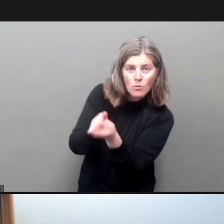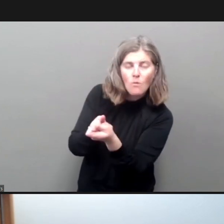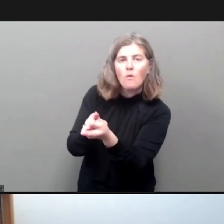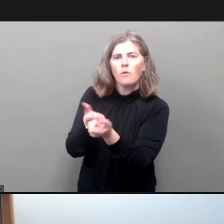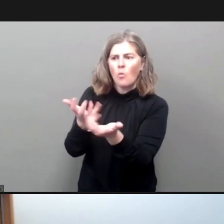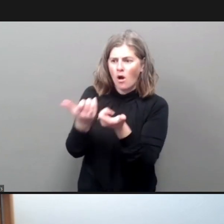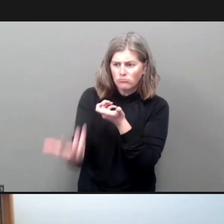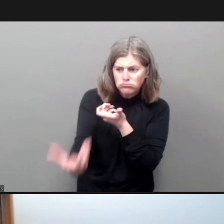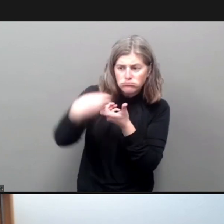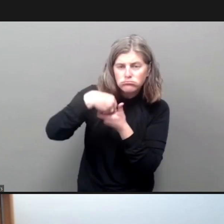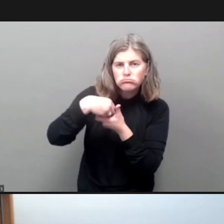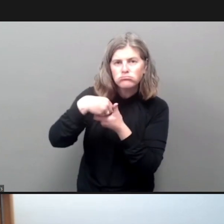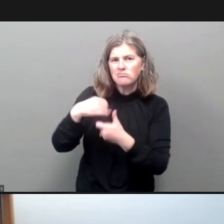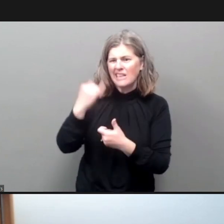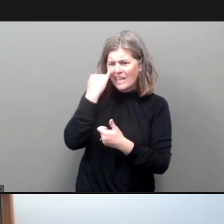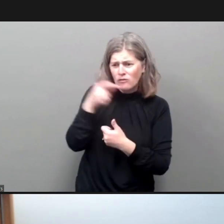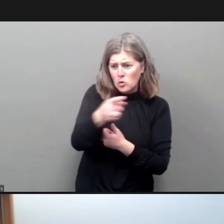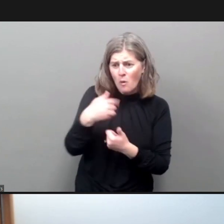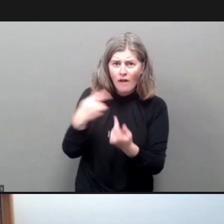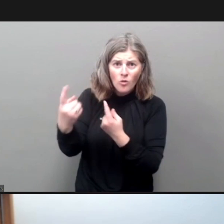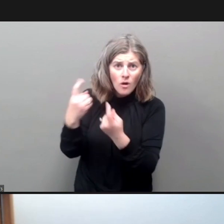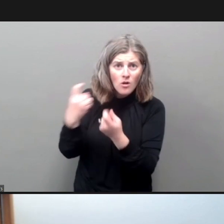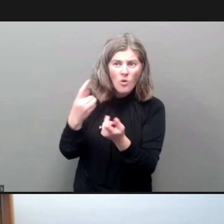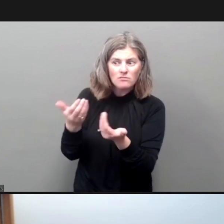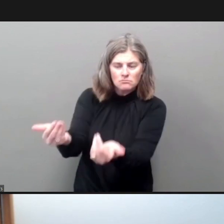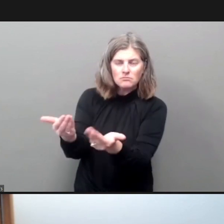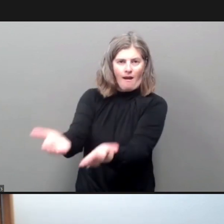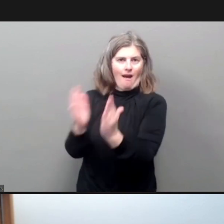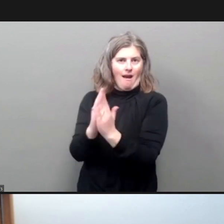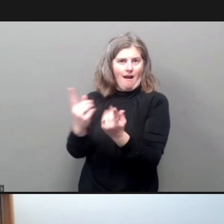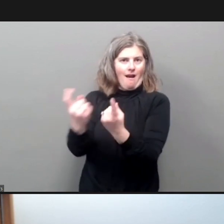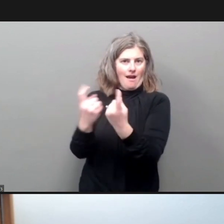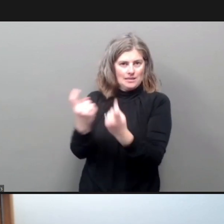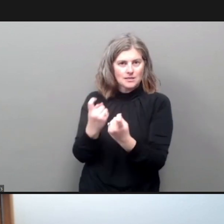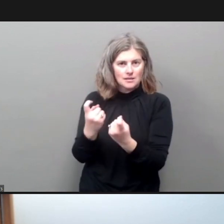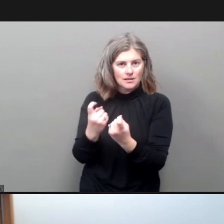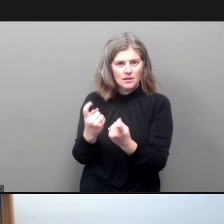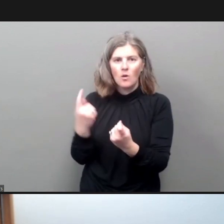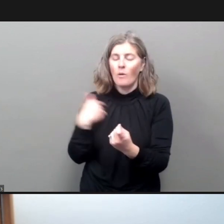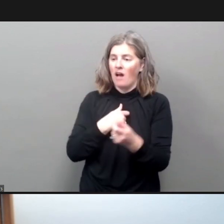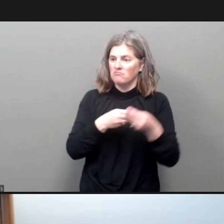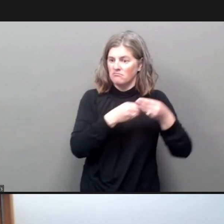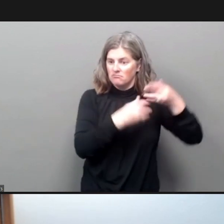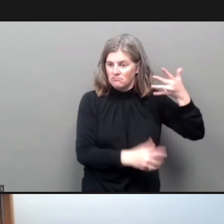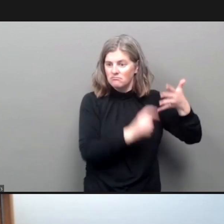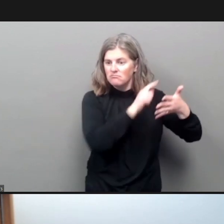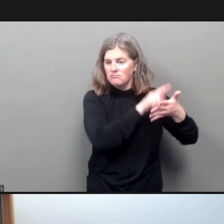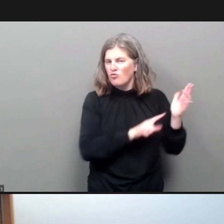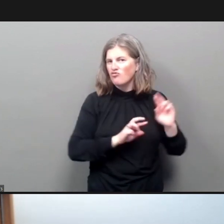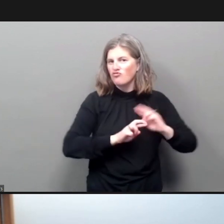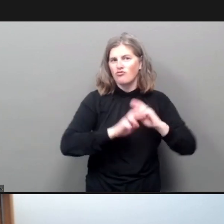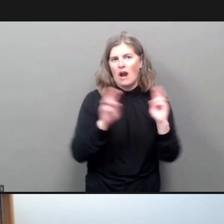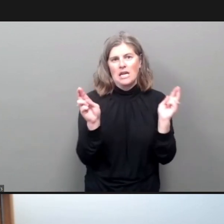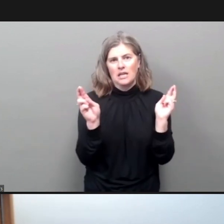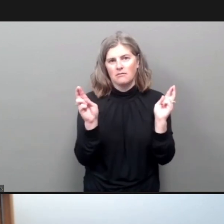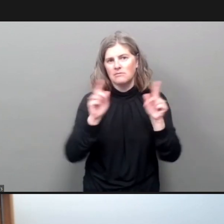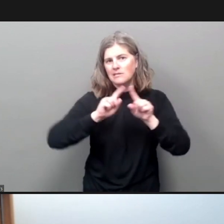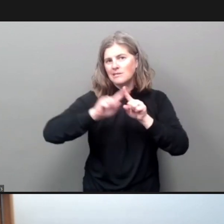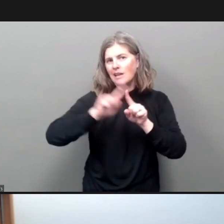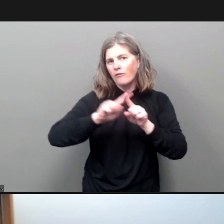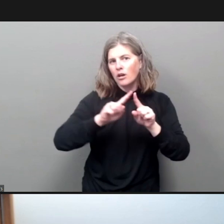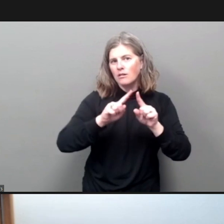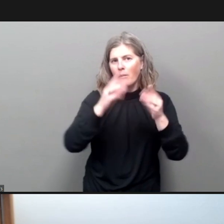if you have questions, we want you to ask us questions. And we have a whole bunch of different